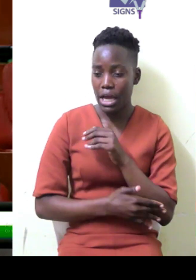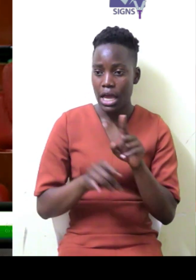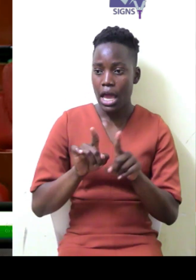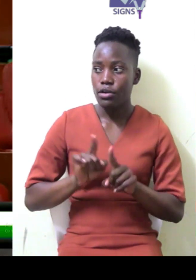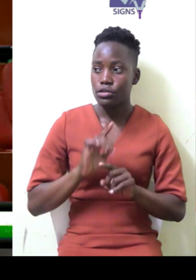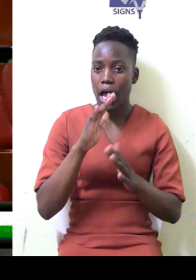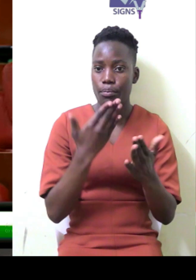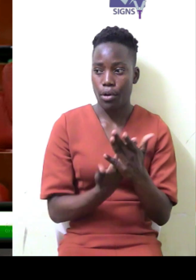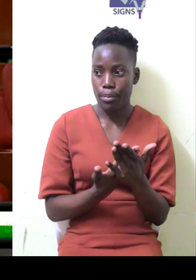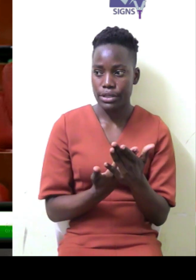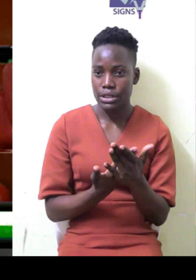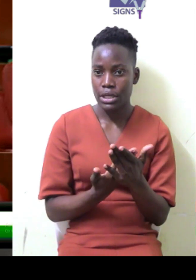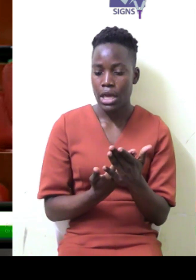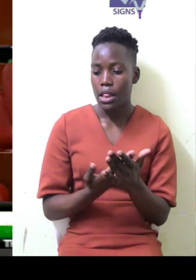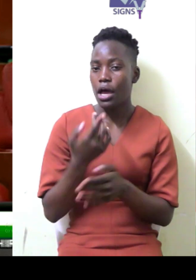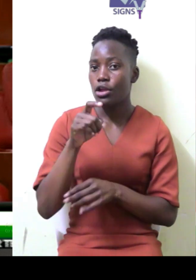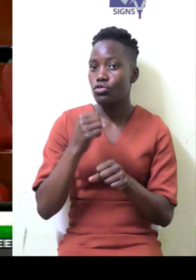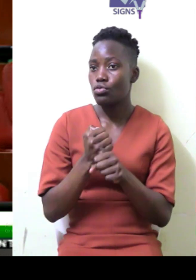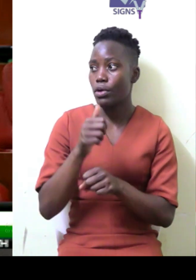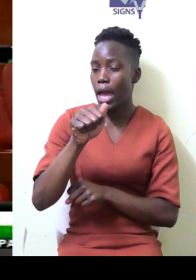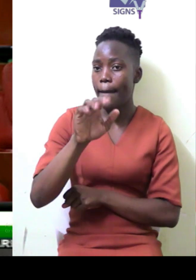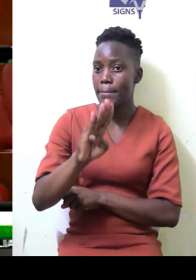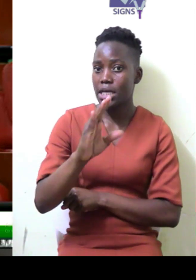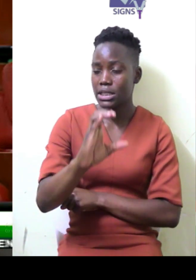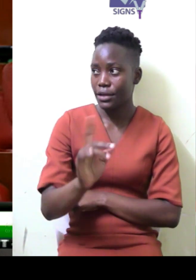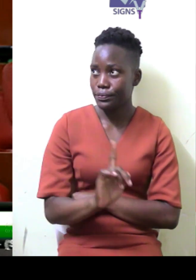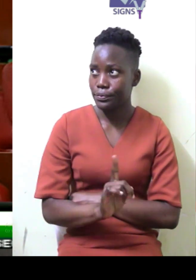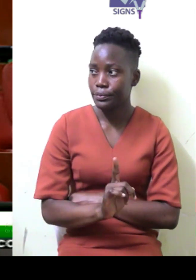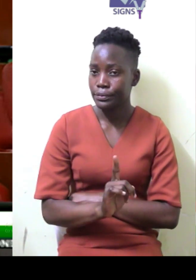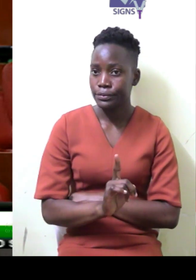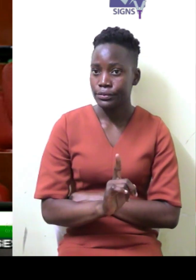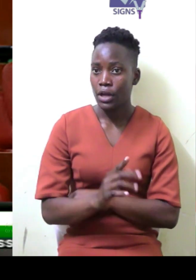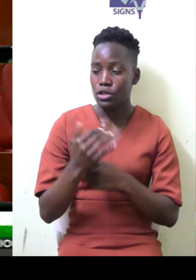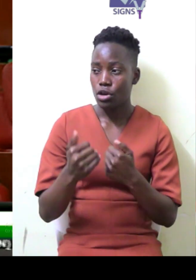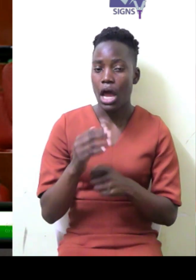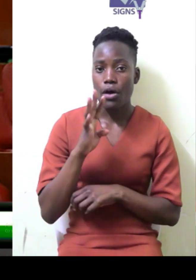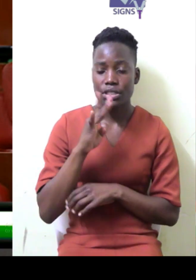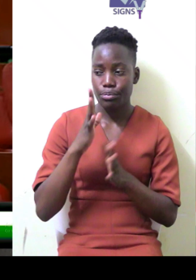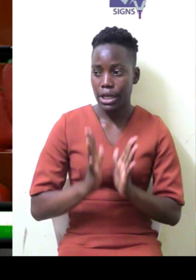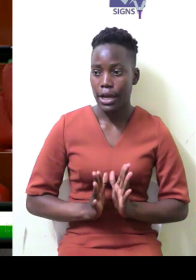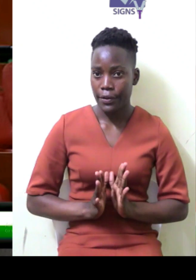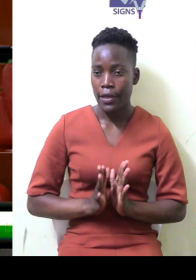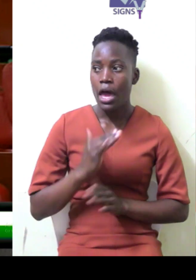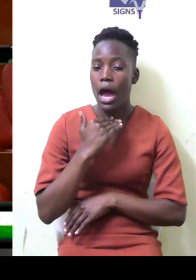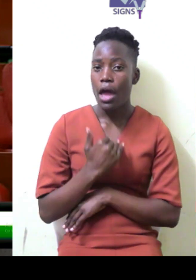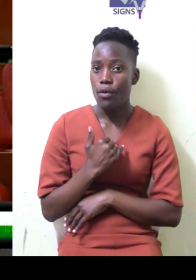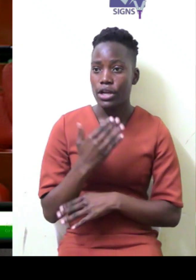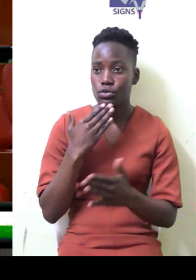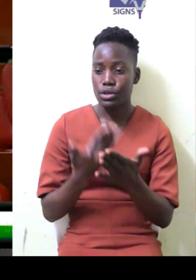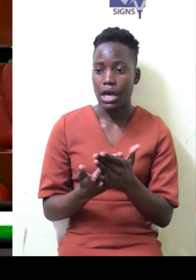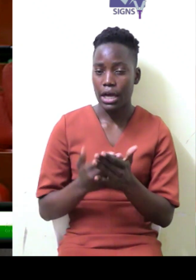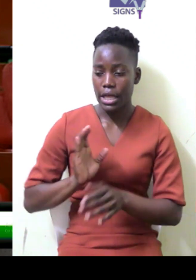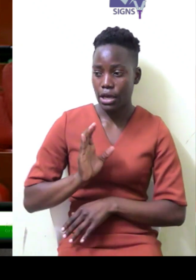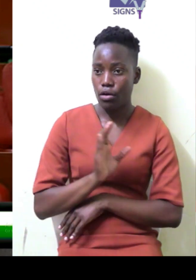propose, probably we shouldn't have done A, B, and C. So, Honorable Speaker, I want to thank the committee.